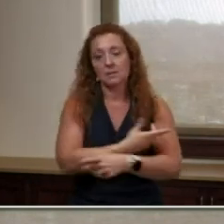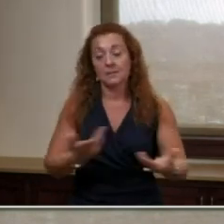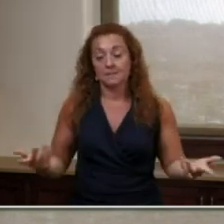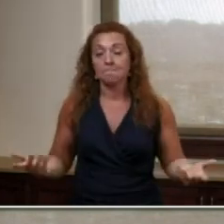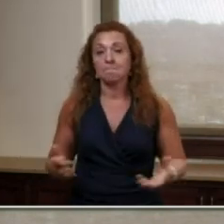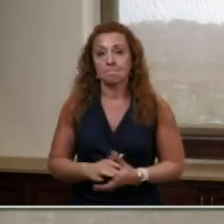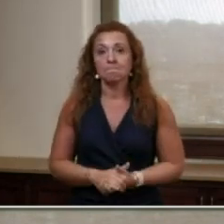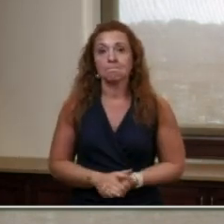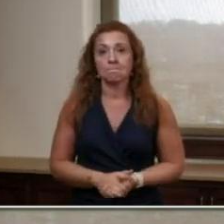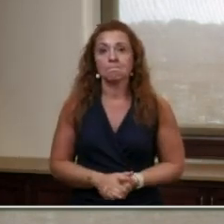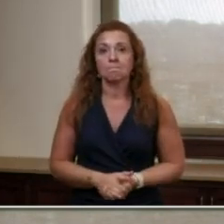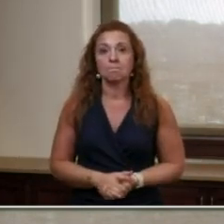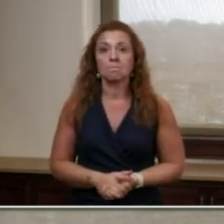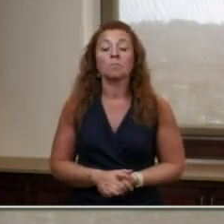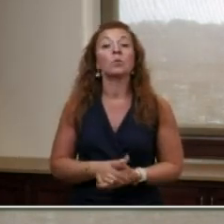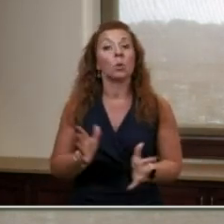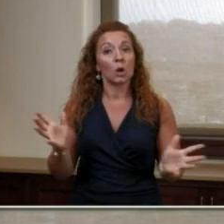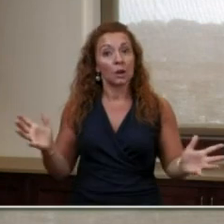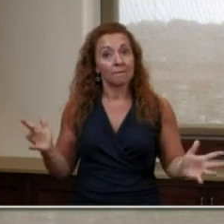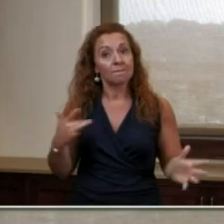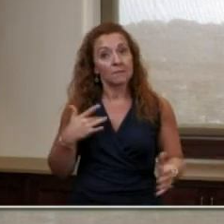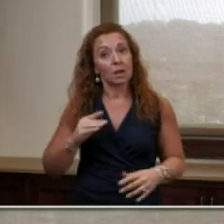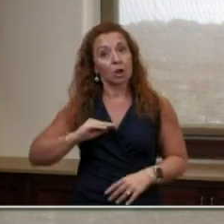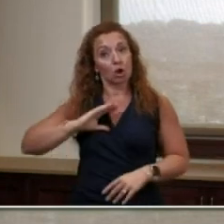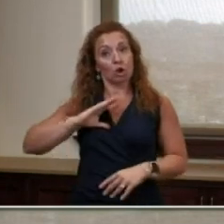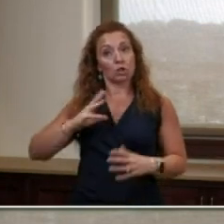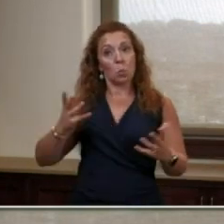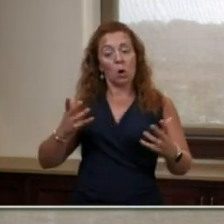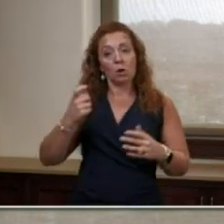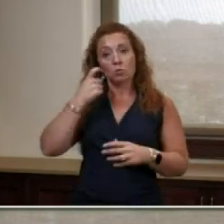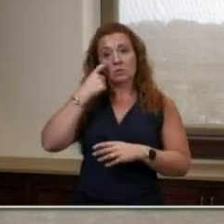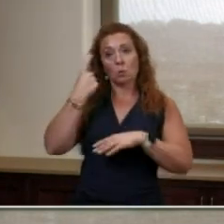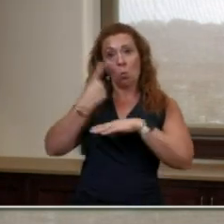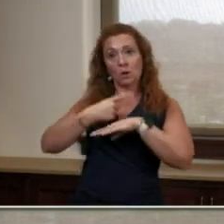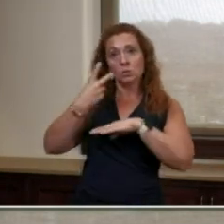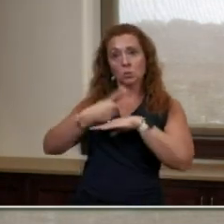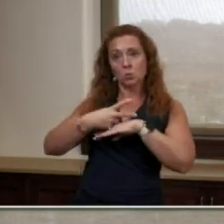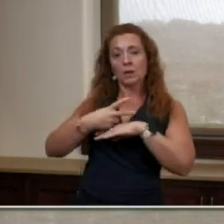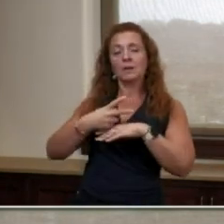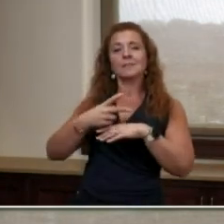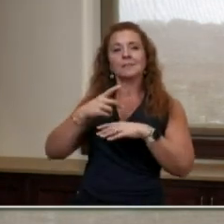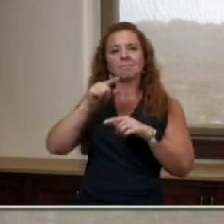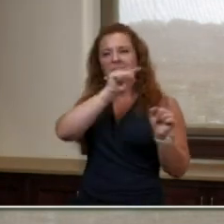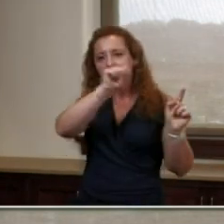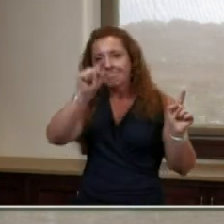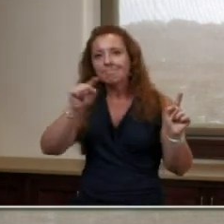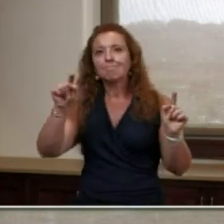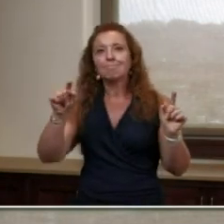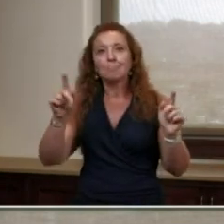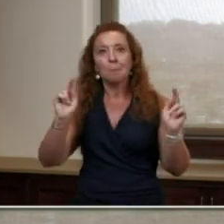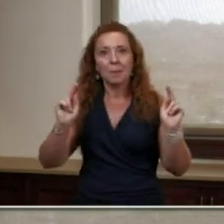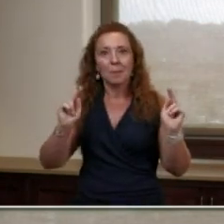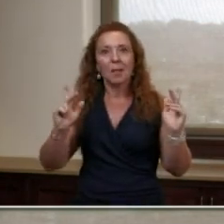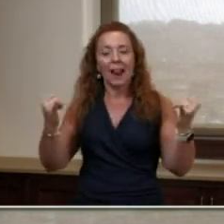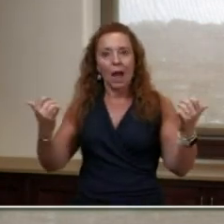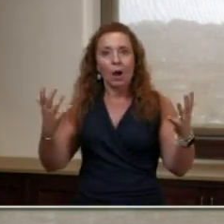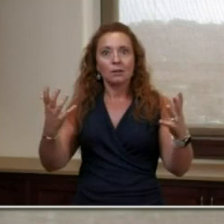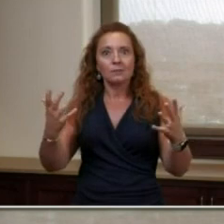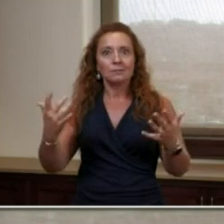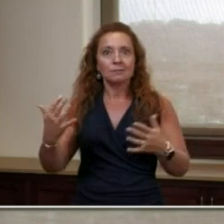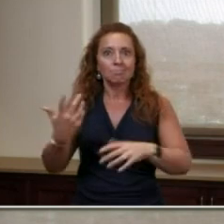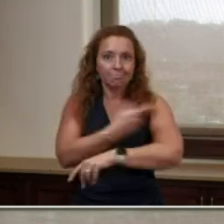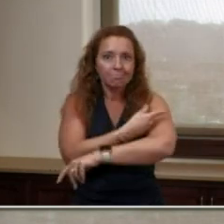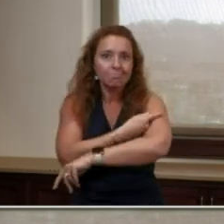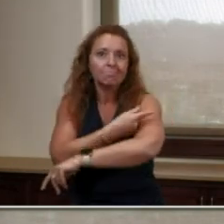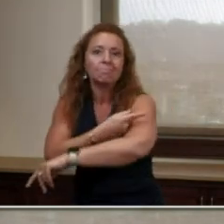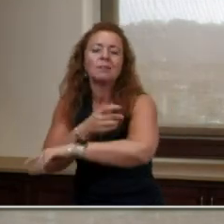So it is encouraging that over the last day or two we've seen more and more people getting the vaccine. We want that number to really go